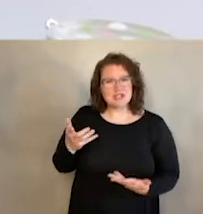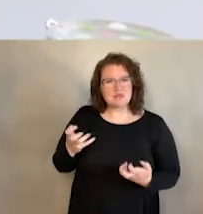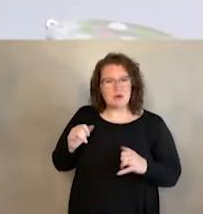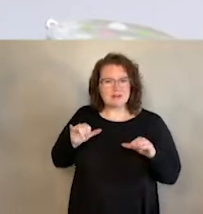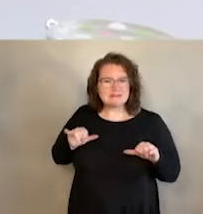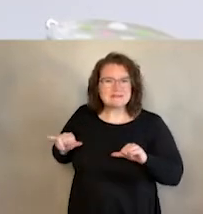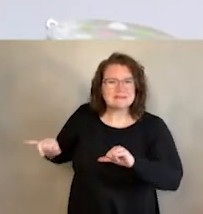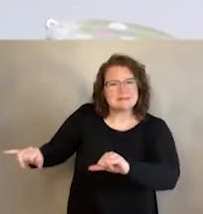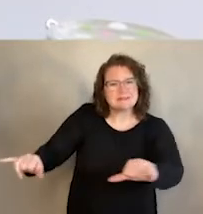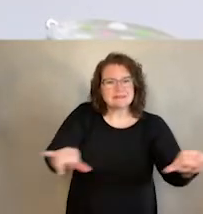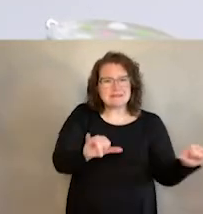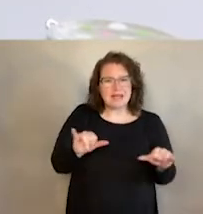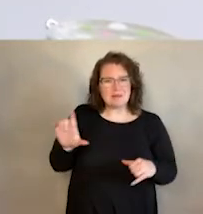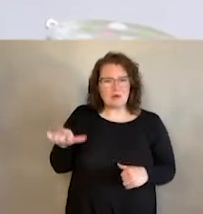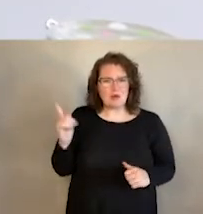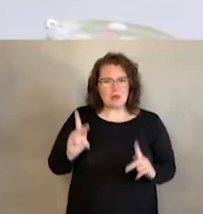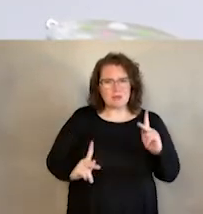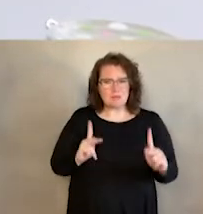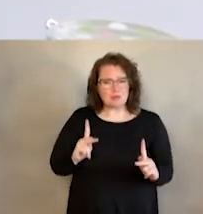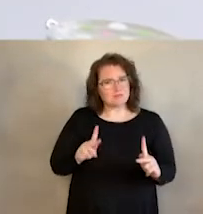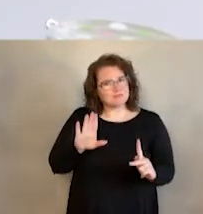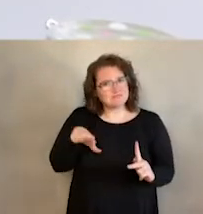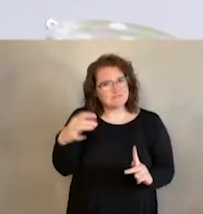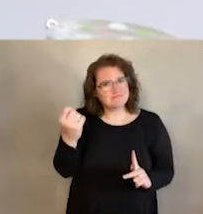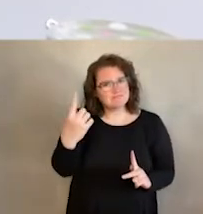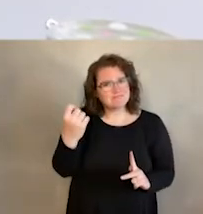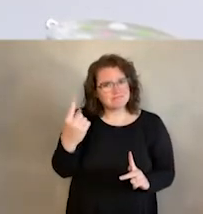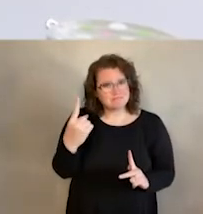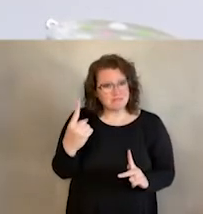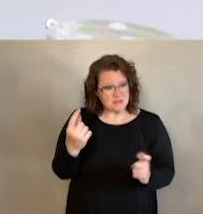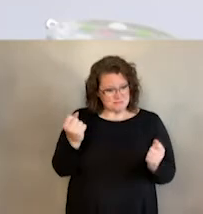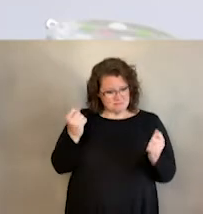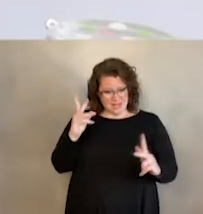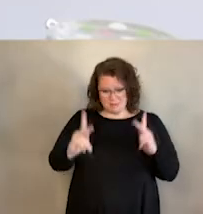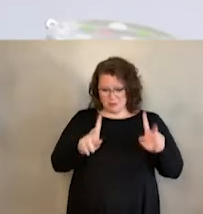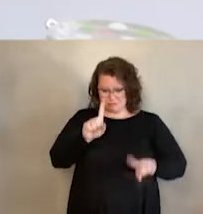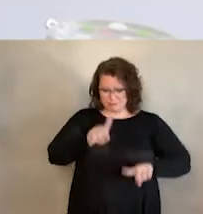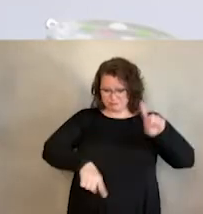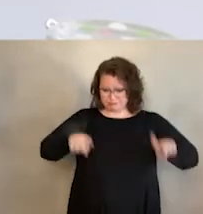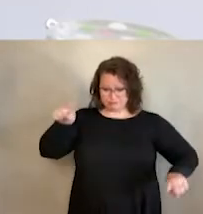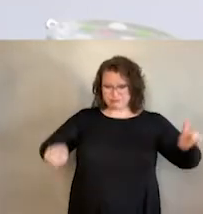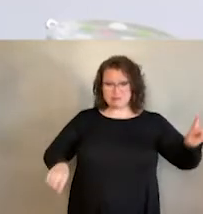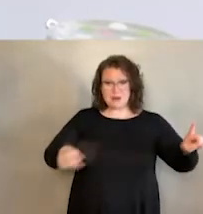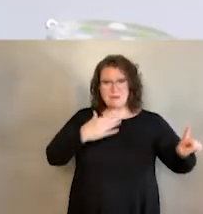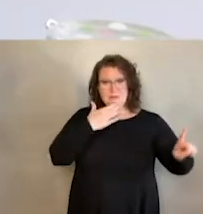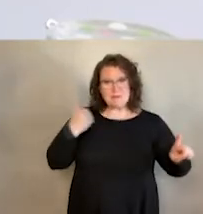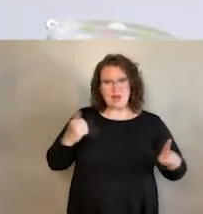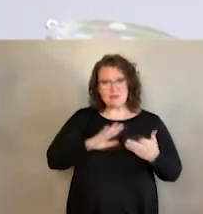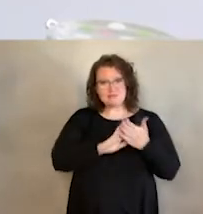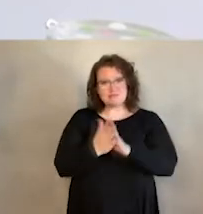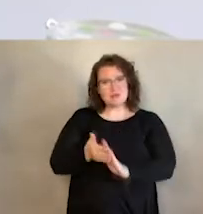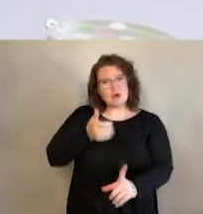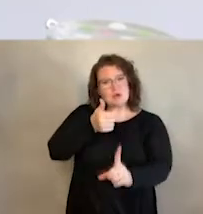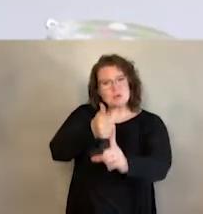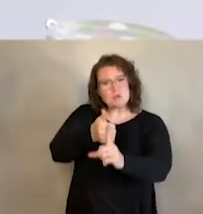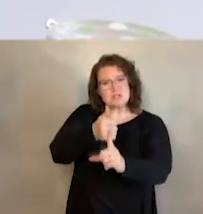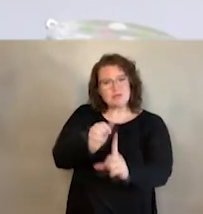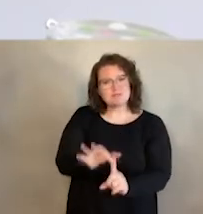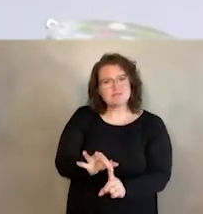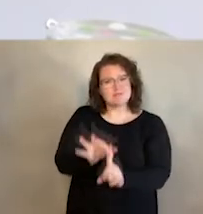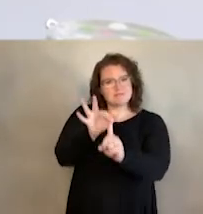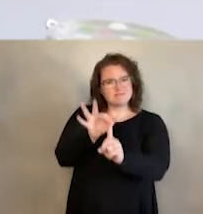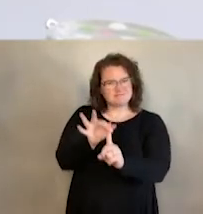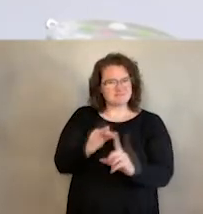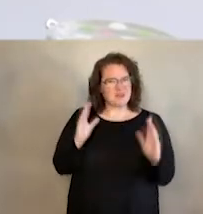want to be exactly the same, it's good to try to be your own authentic self. I'm hoping that that's a lesson that